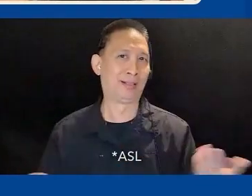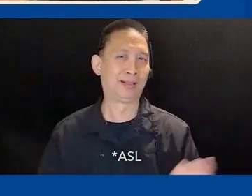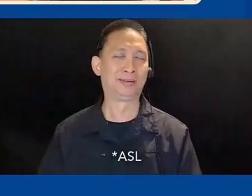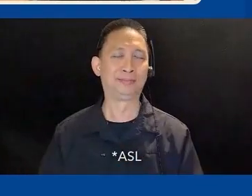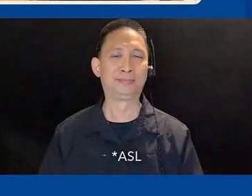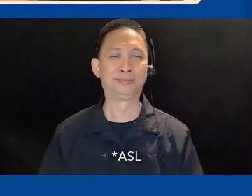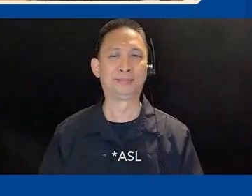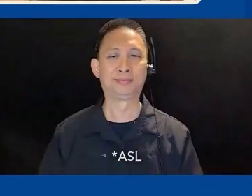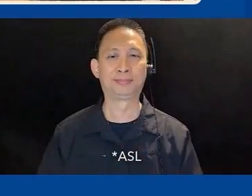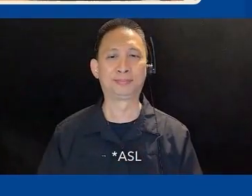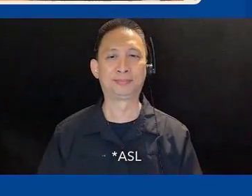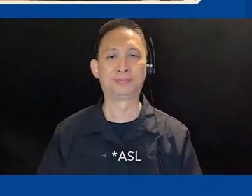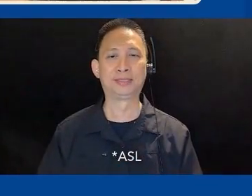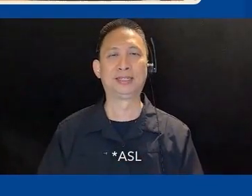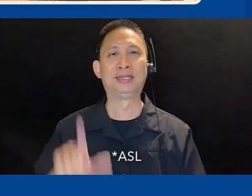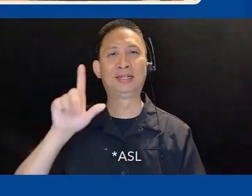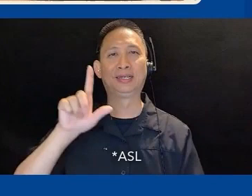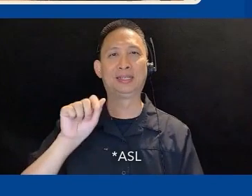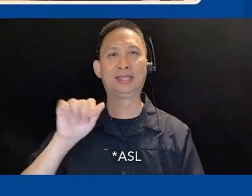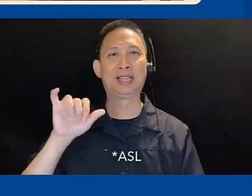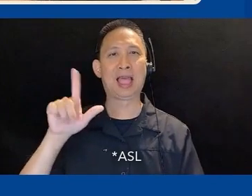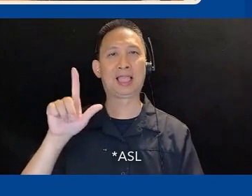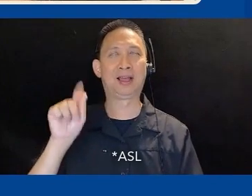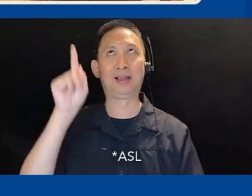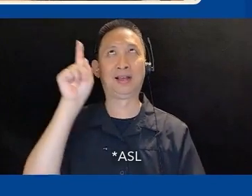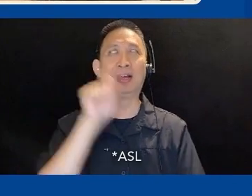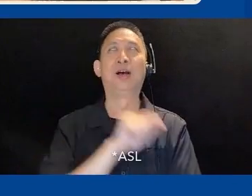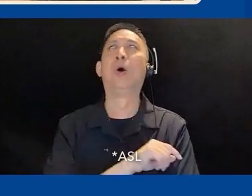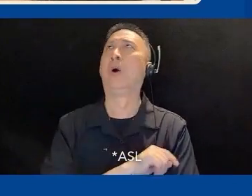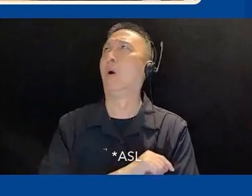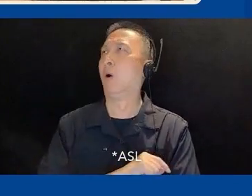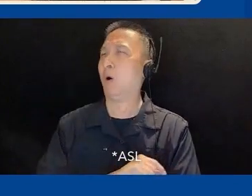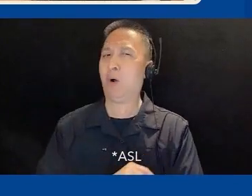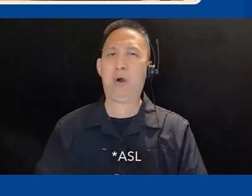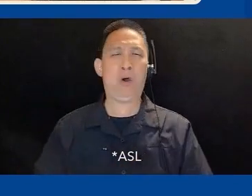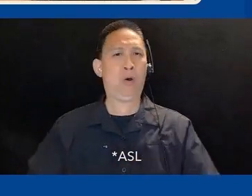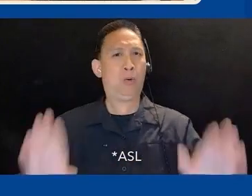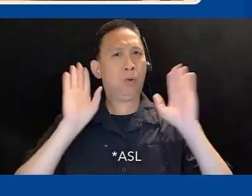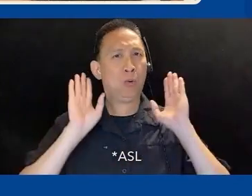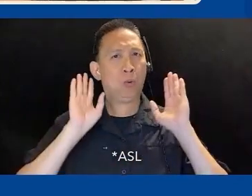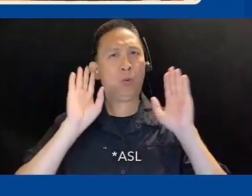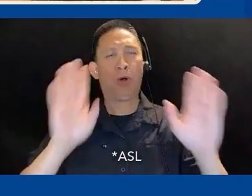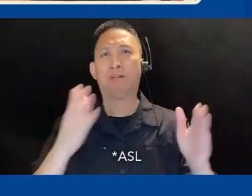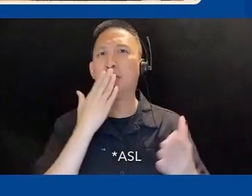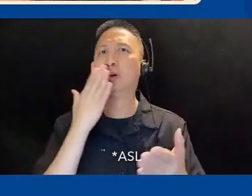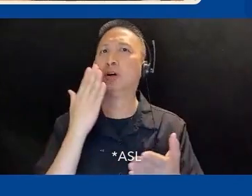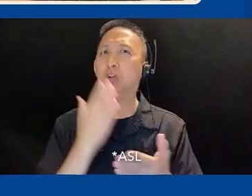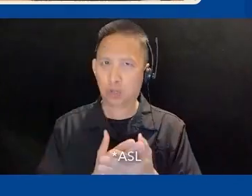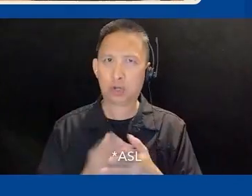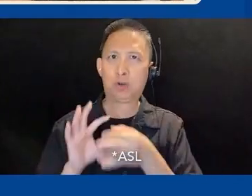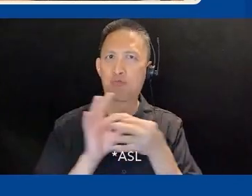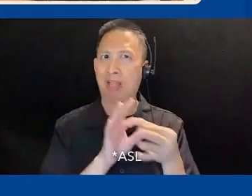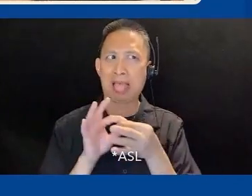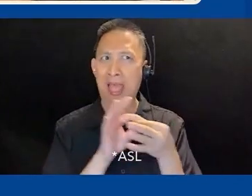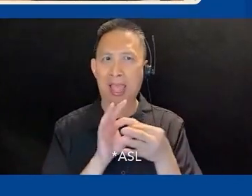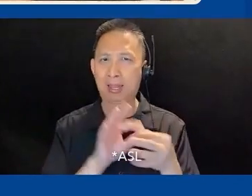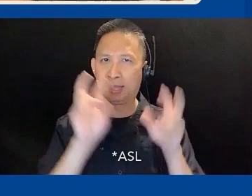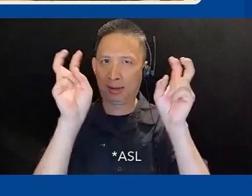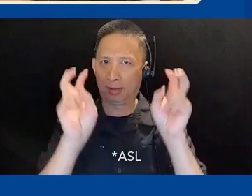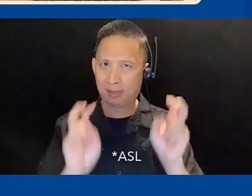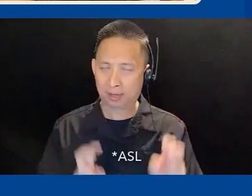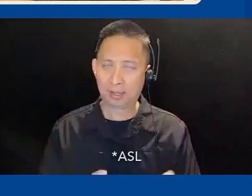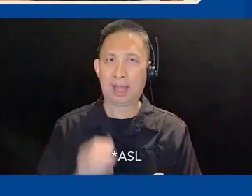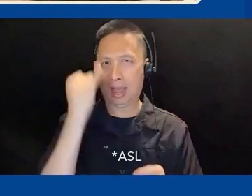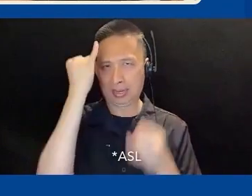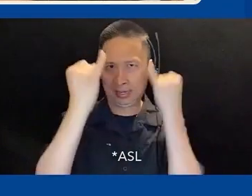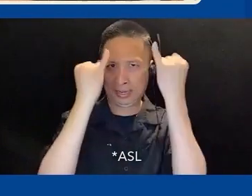Yeah, I love all this. You guys are really hitting like so many different intersecting and interesting facets of representation